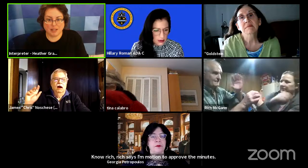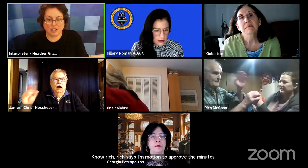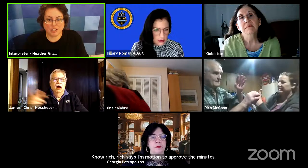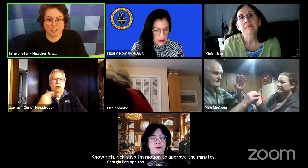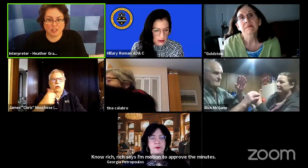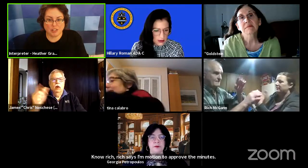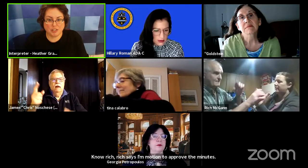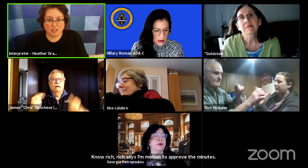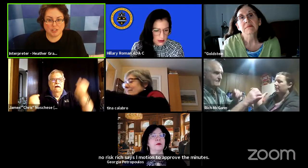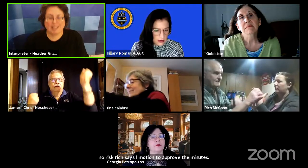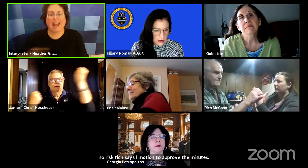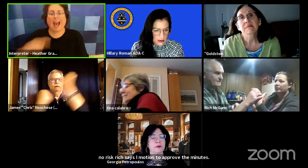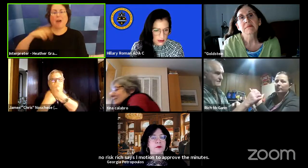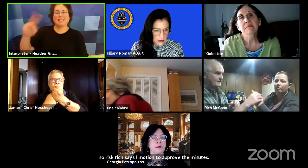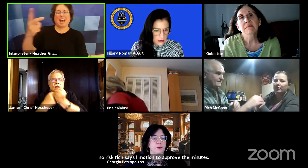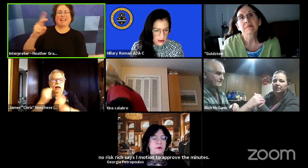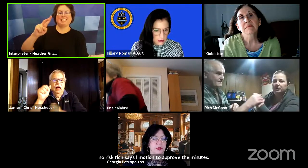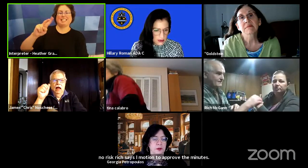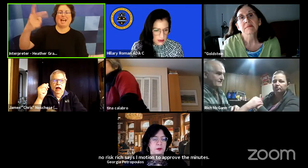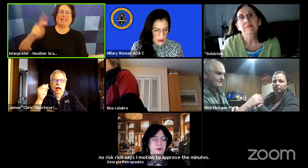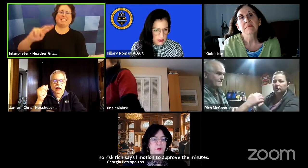Thank you, Rich. I'll second.